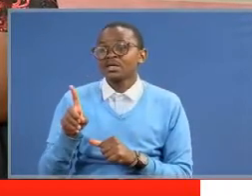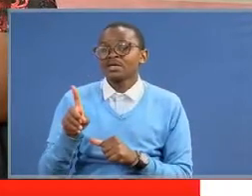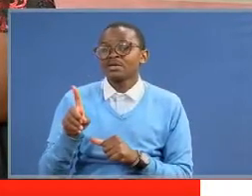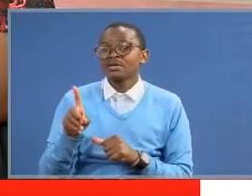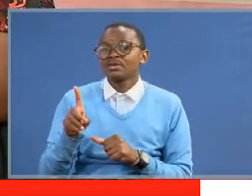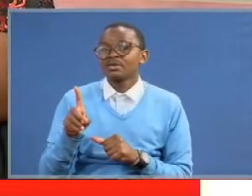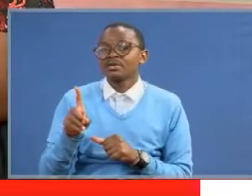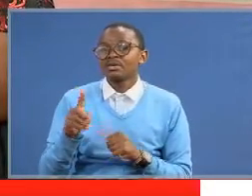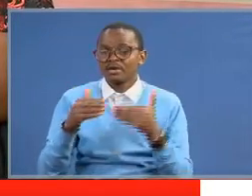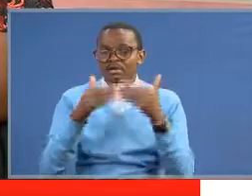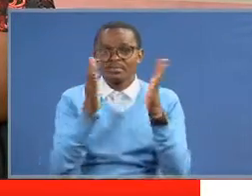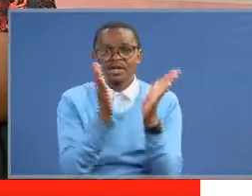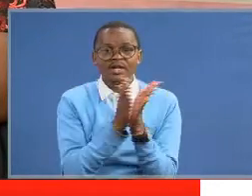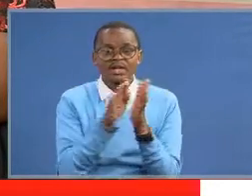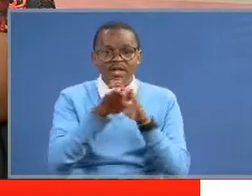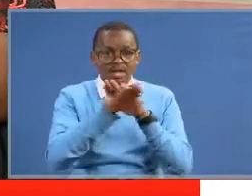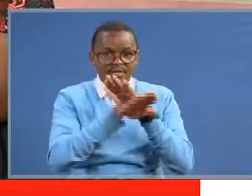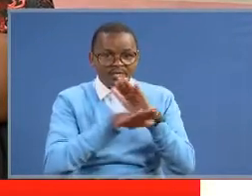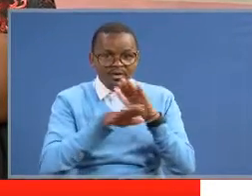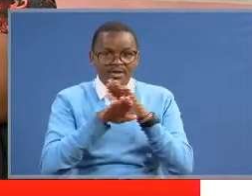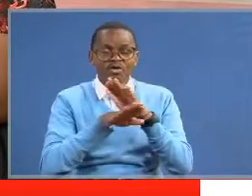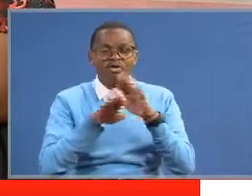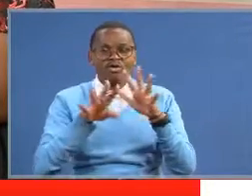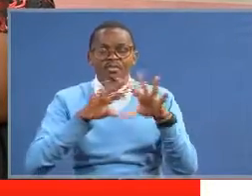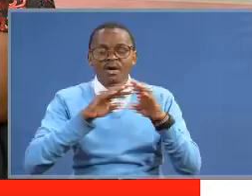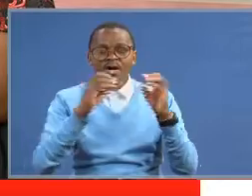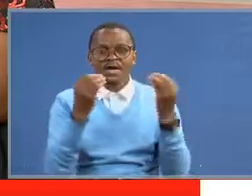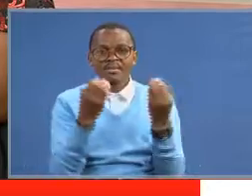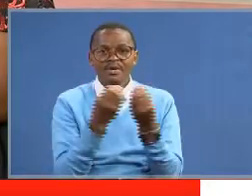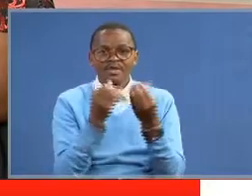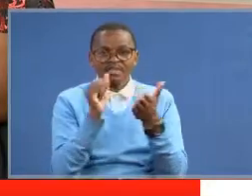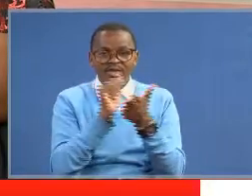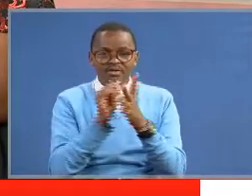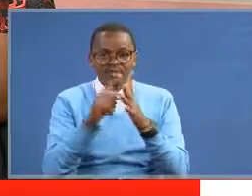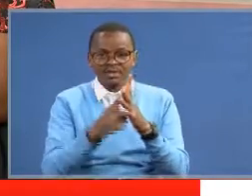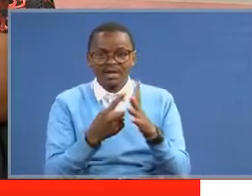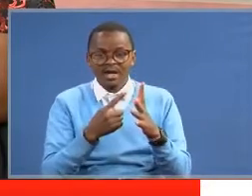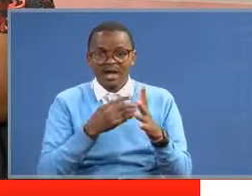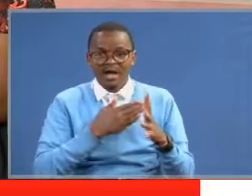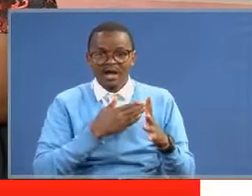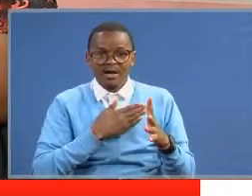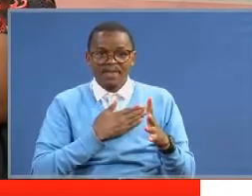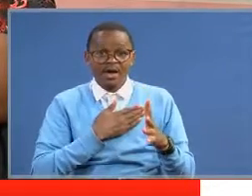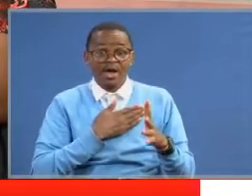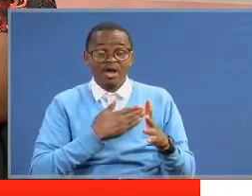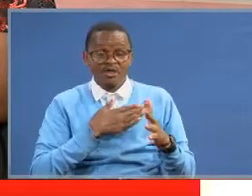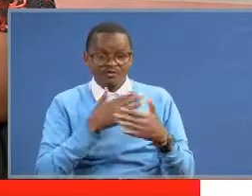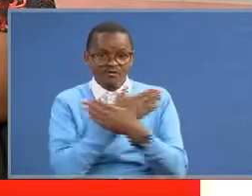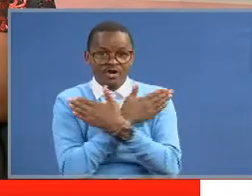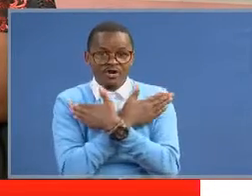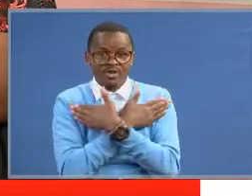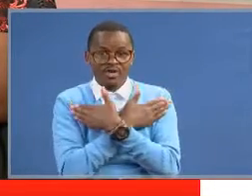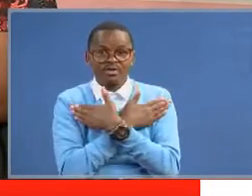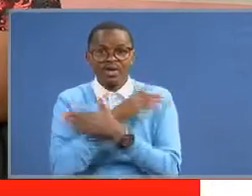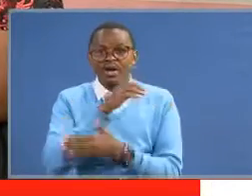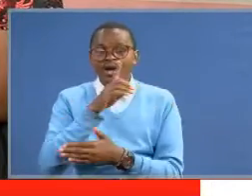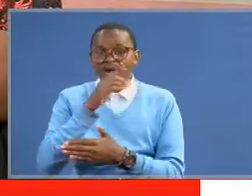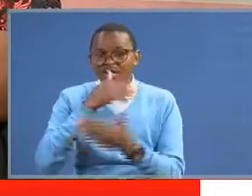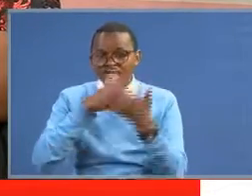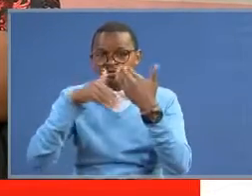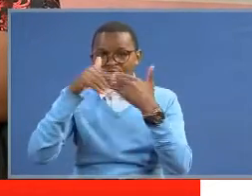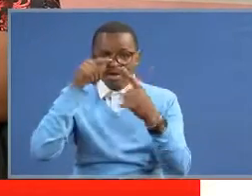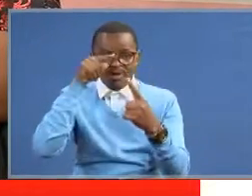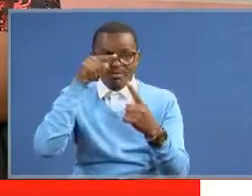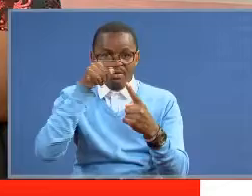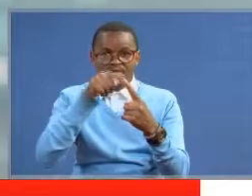is a community-based organization in Mombasa that I co-founded together with my other colleagues while still at the university. The aim